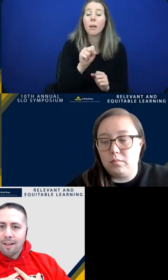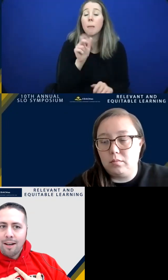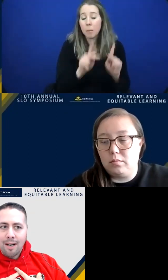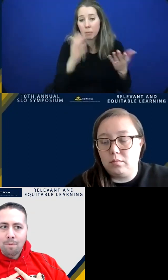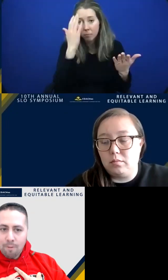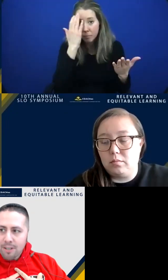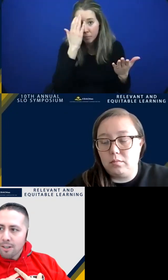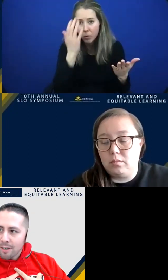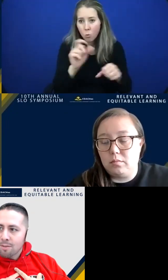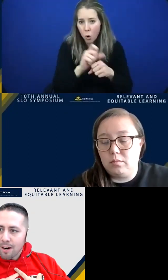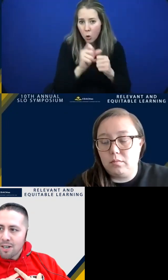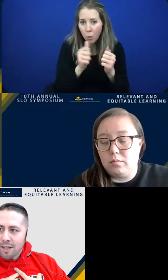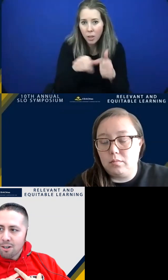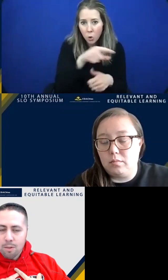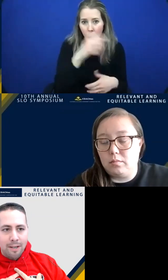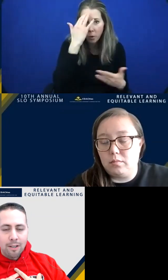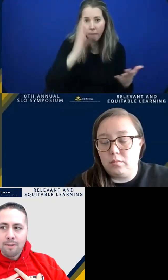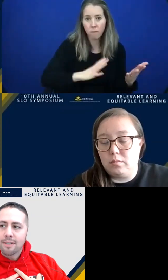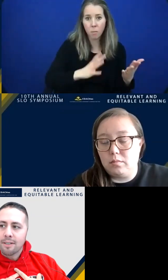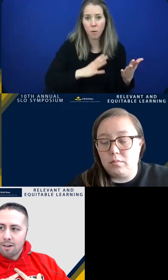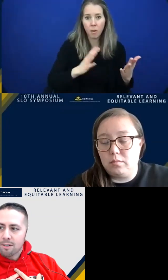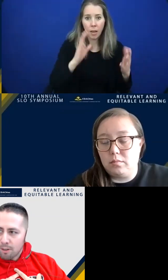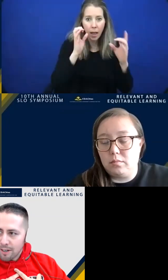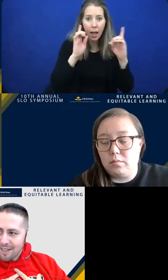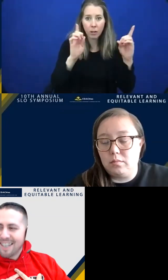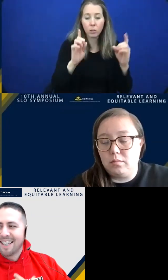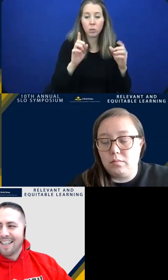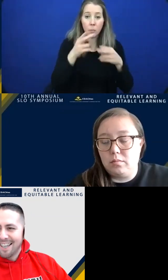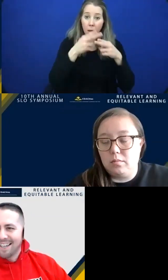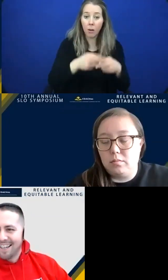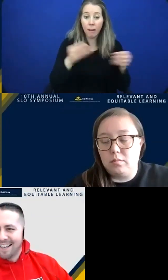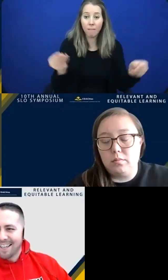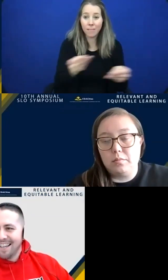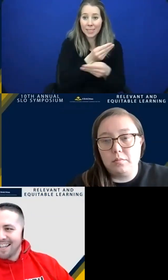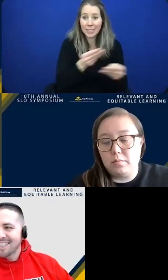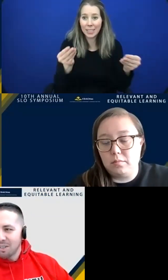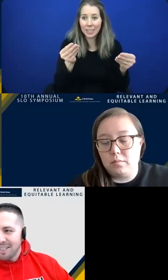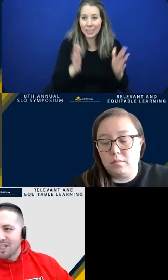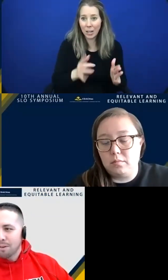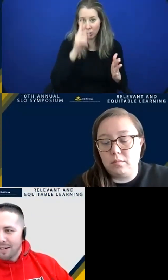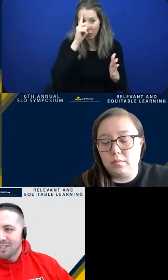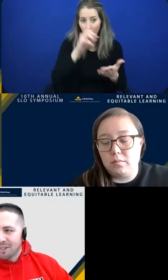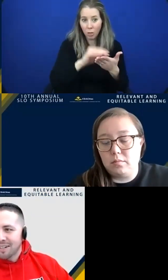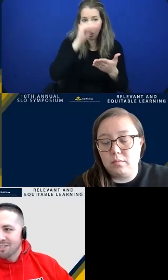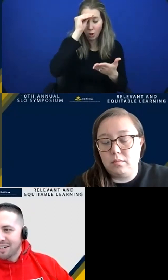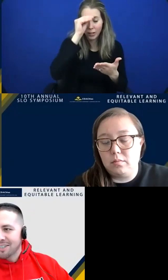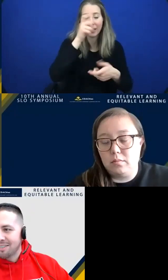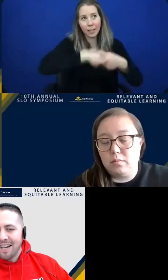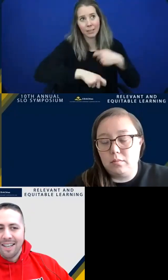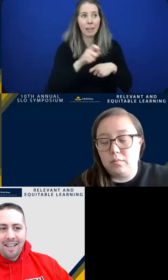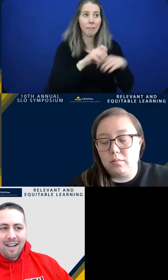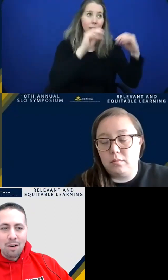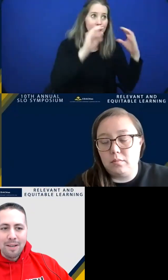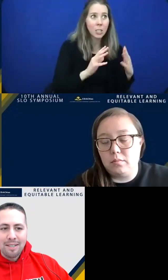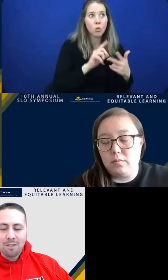prefer officially for educators to be called facilitators of learning Mm, instead of teacher, professor, or instructor,